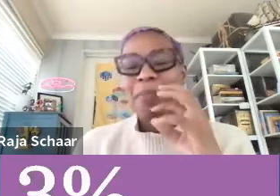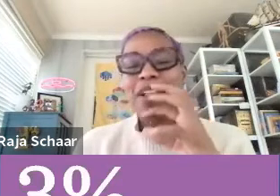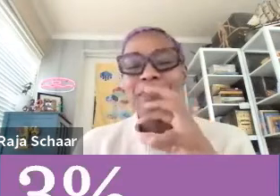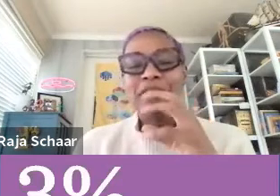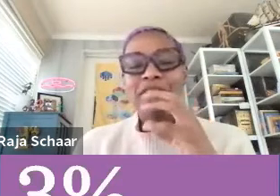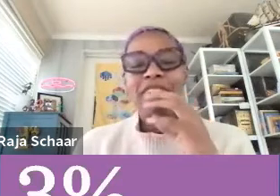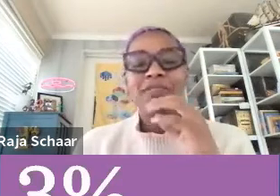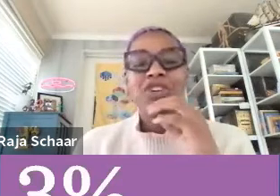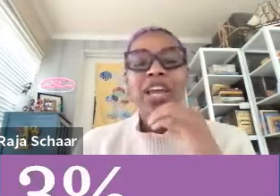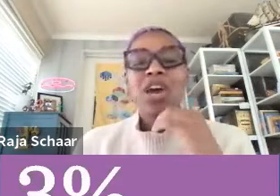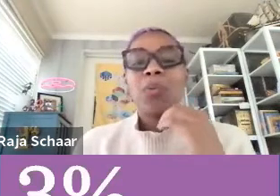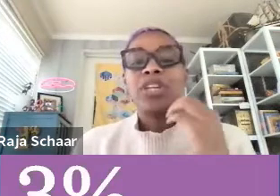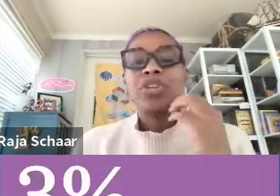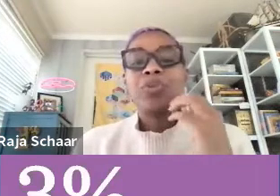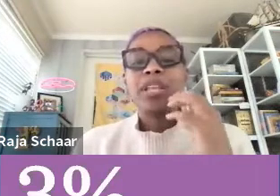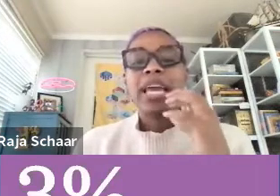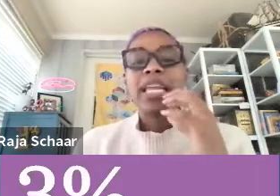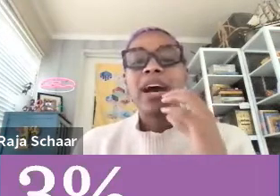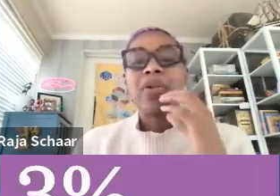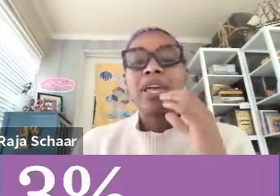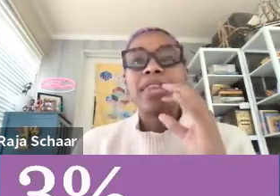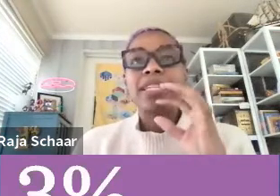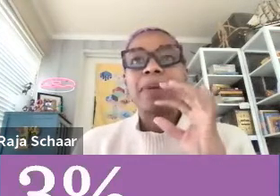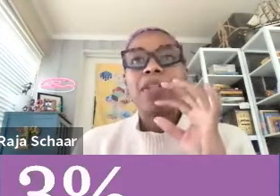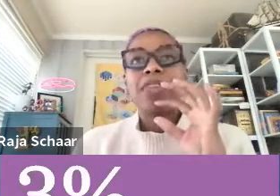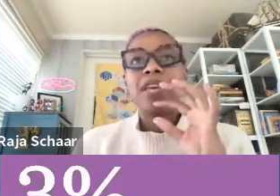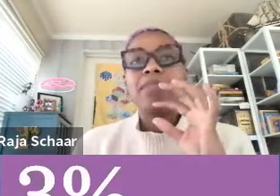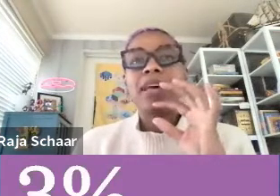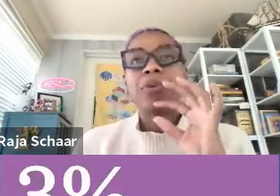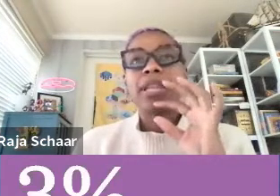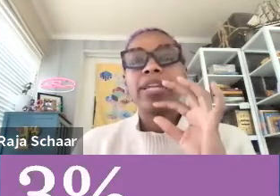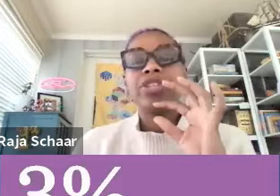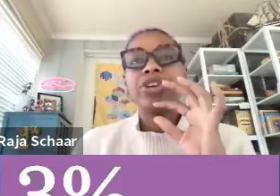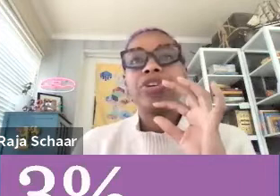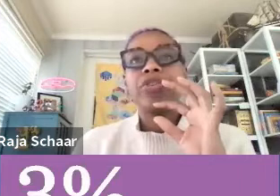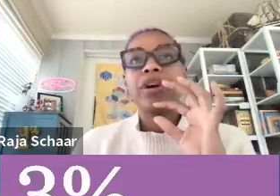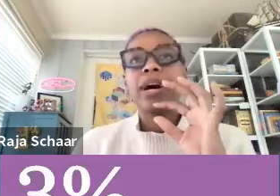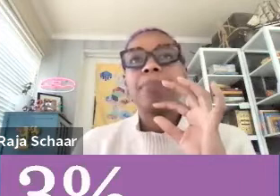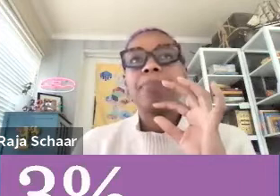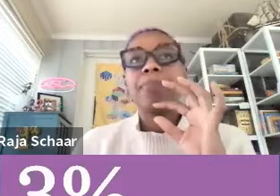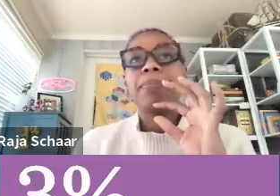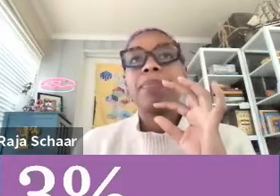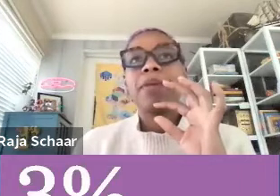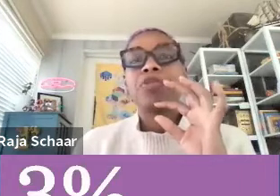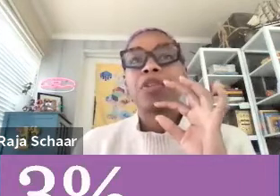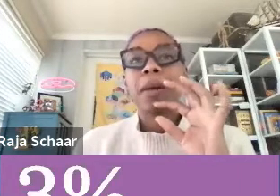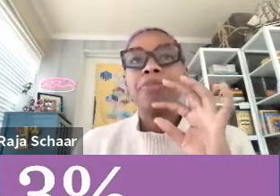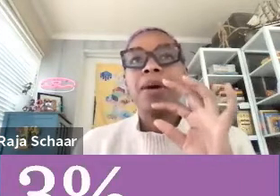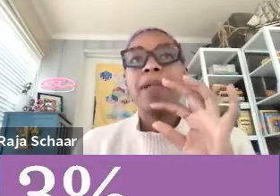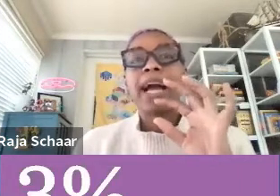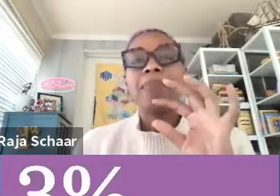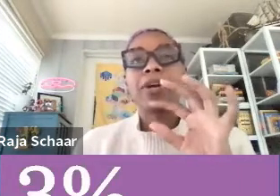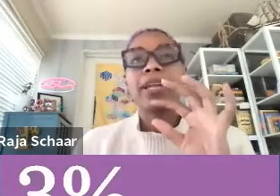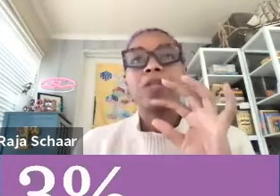recommend Lovecraft Country, which really not only thinks about themes that relate to sort of